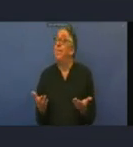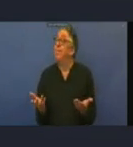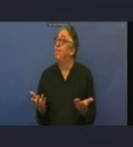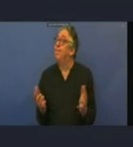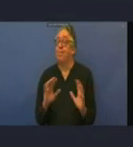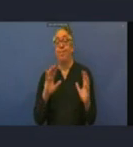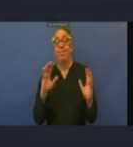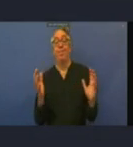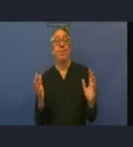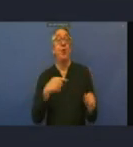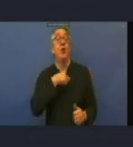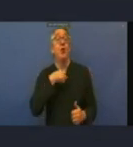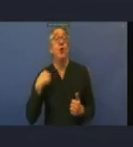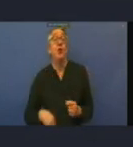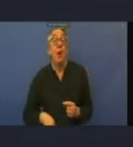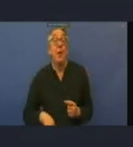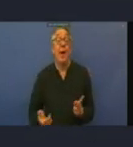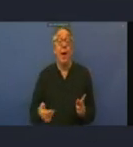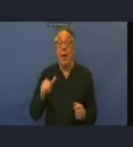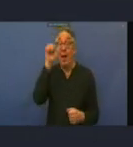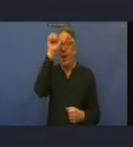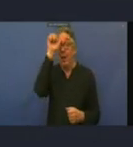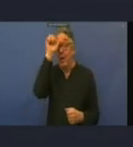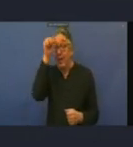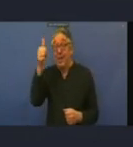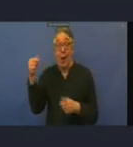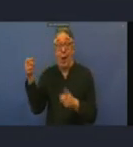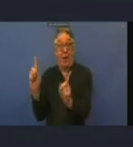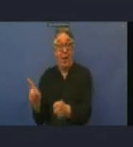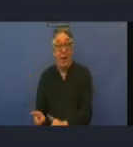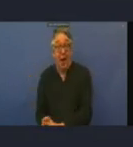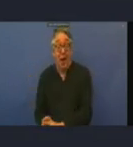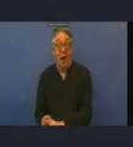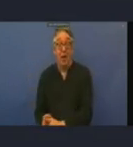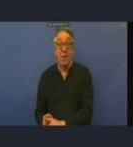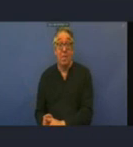China, India, whatever country, is not